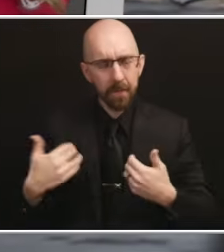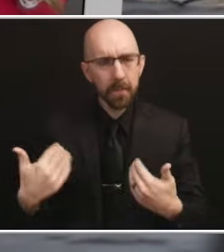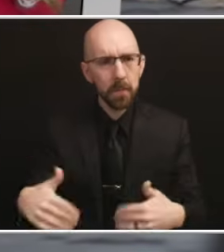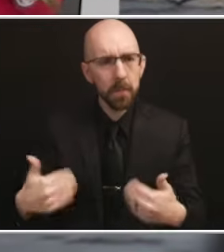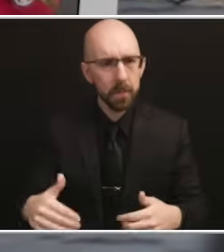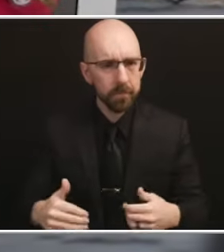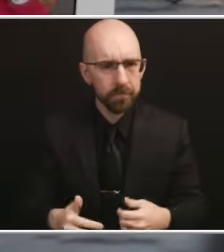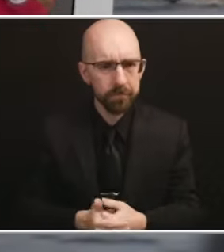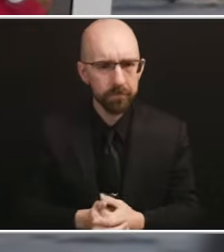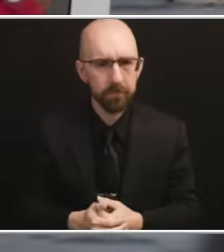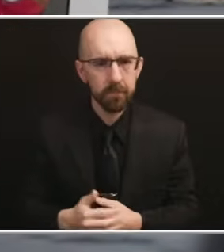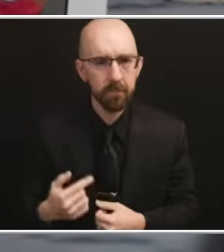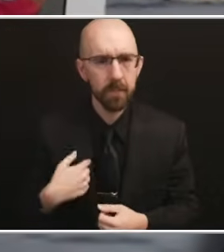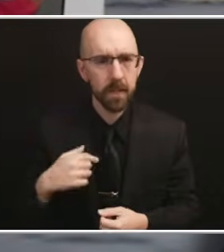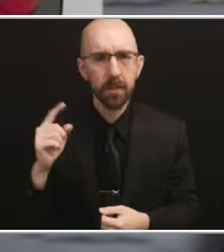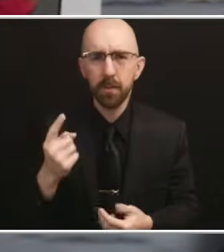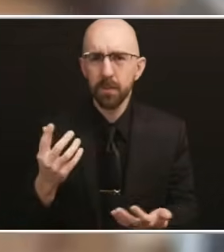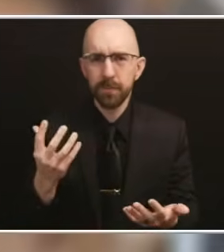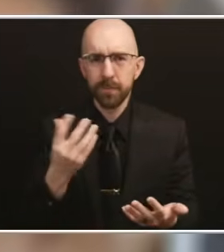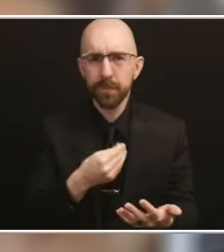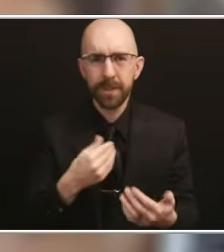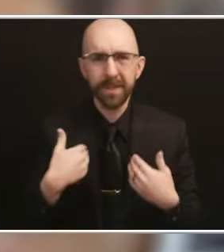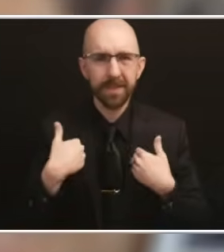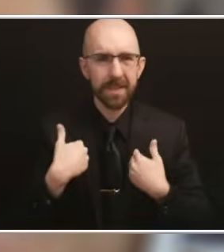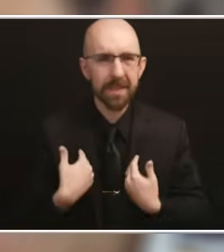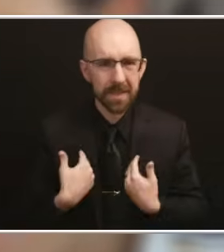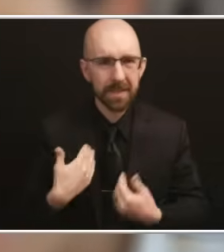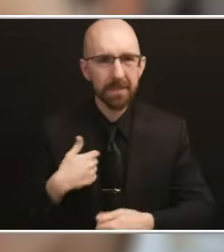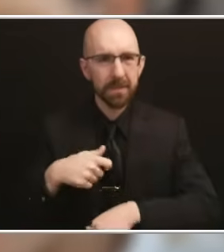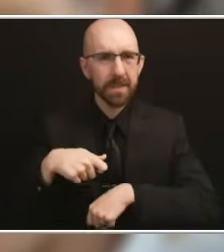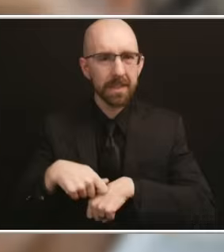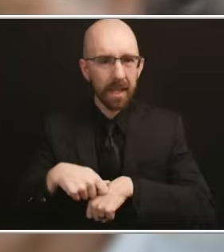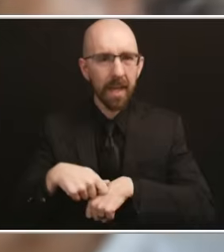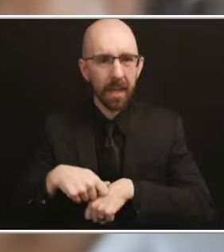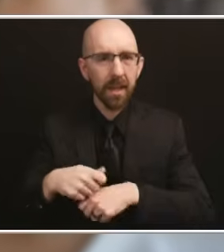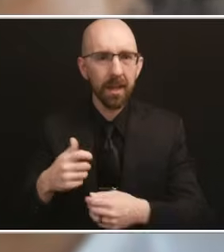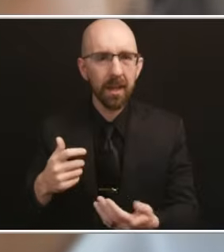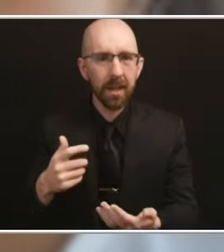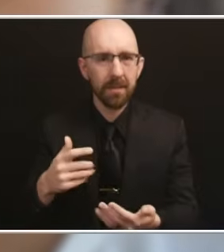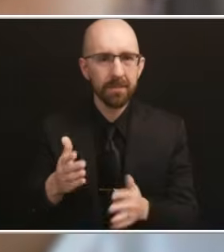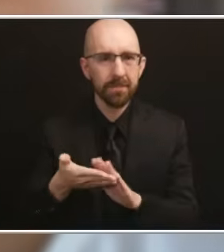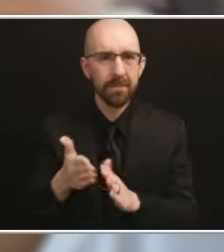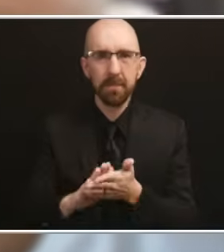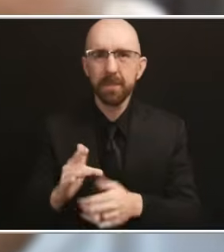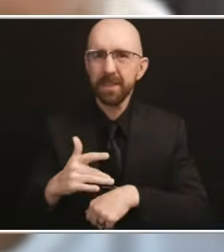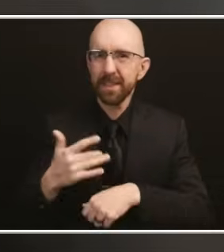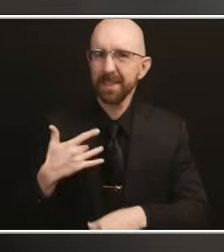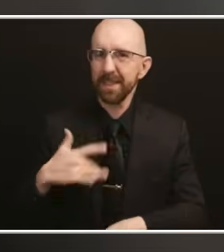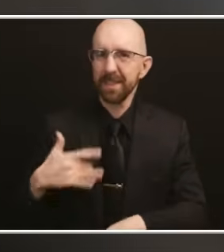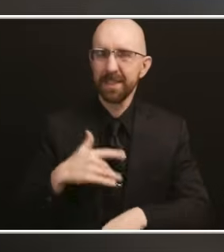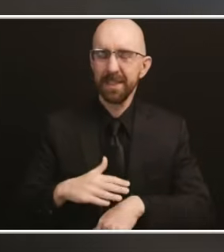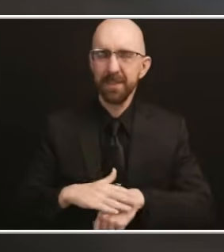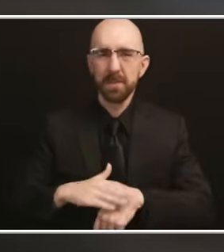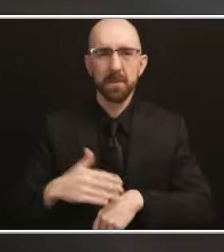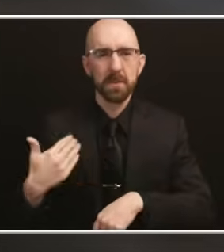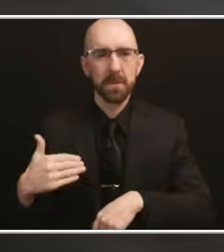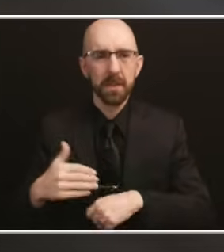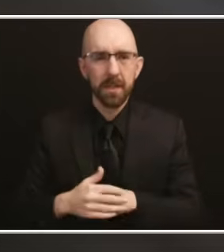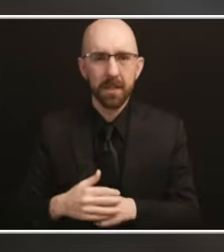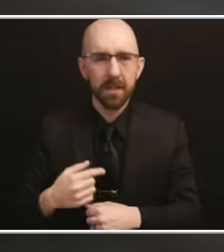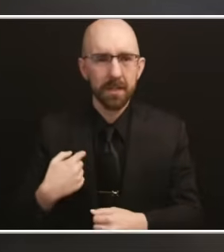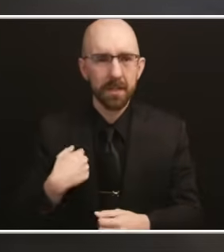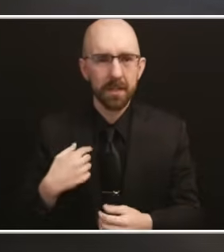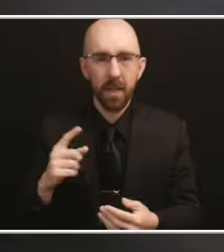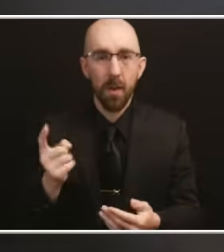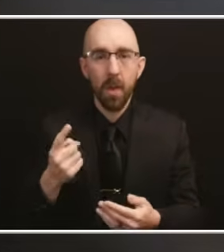I just was pretty fatigued. My skin became very sensitive, and so I could only wear or touch